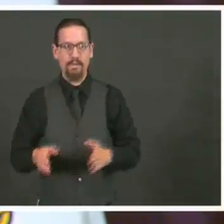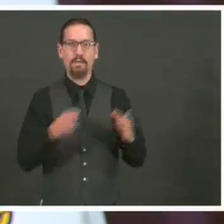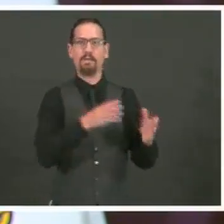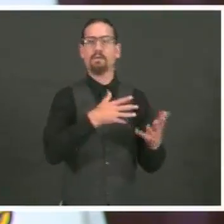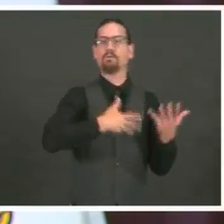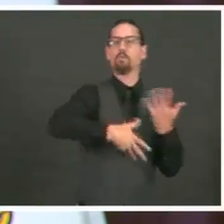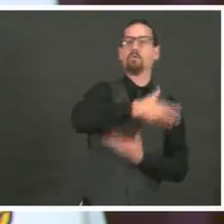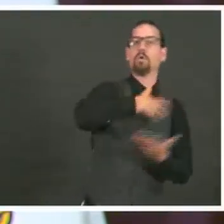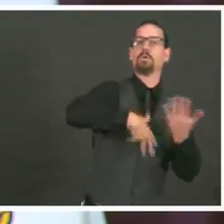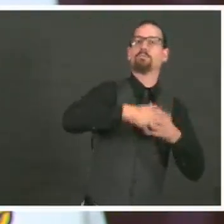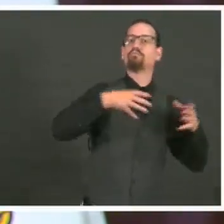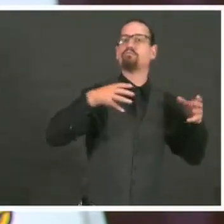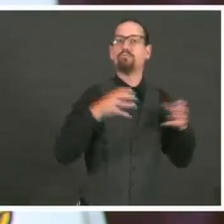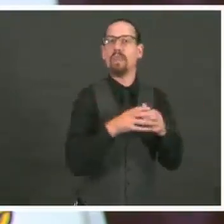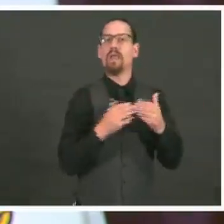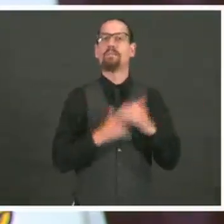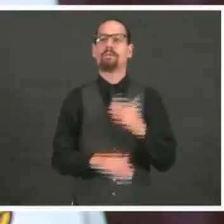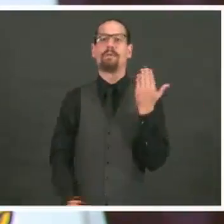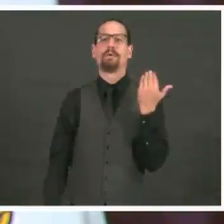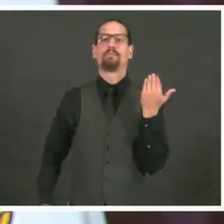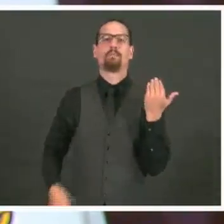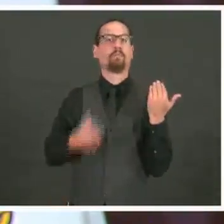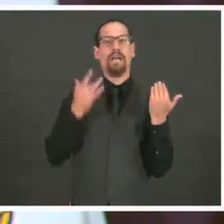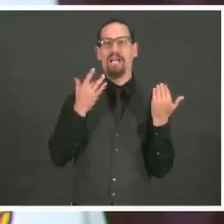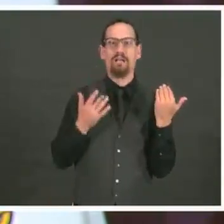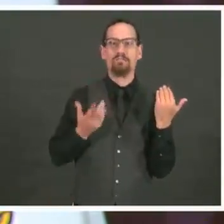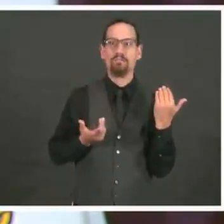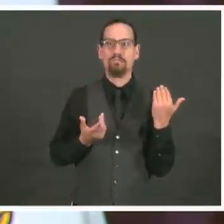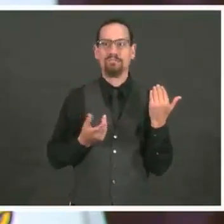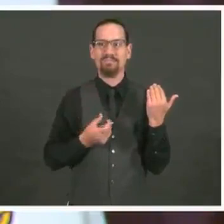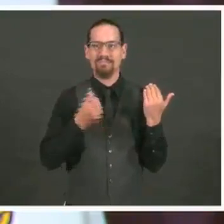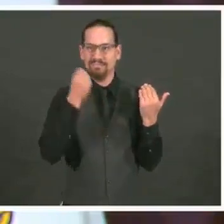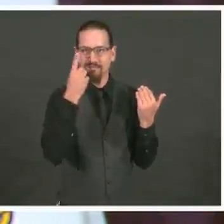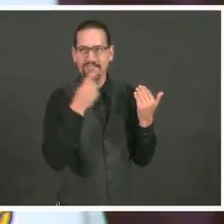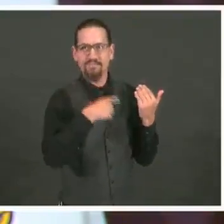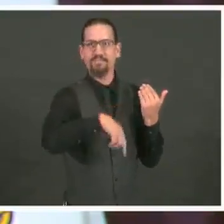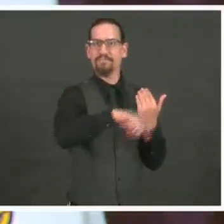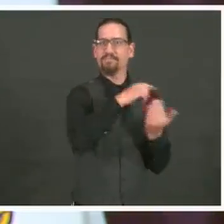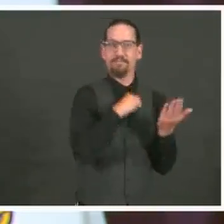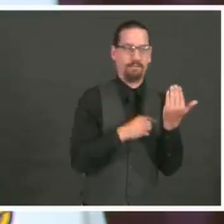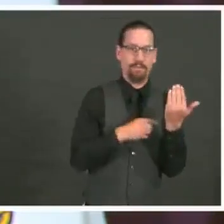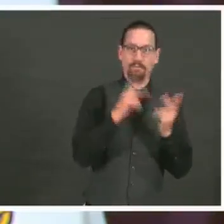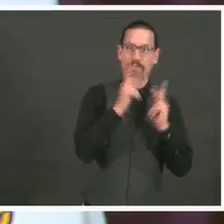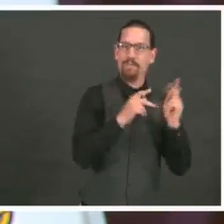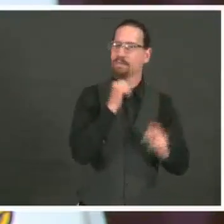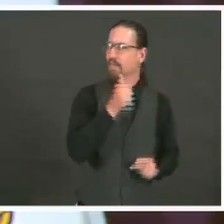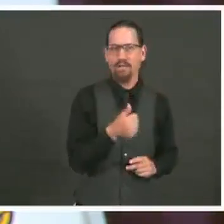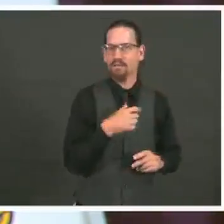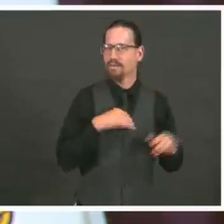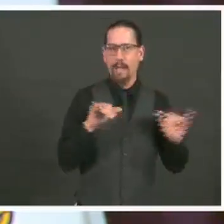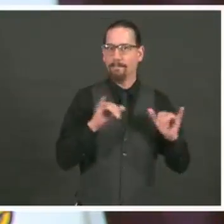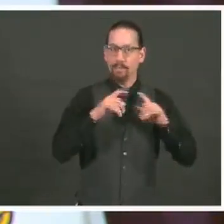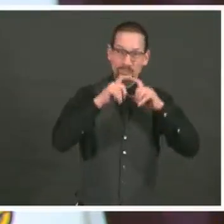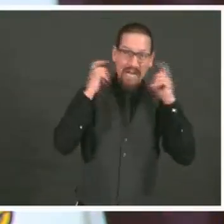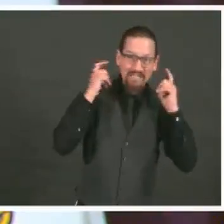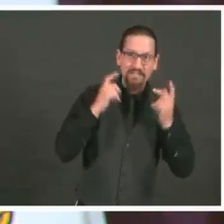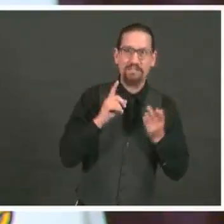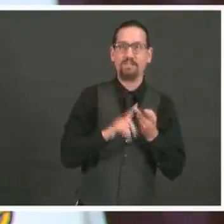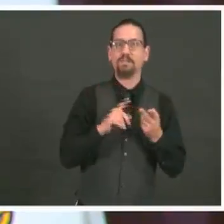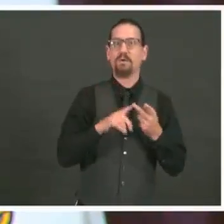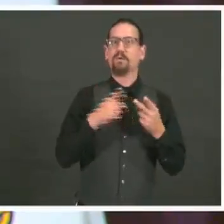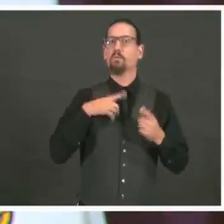precisely because people are not doing those things that require that structure. People are not wearing the masks. People